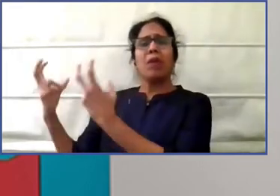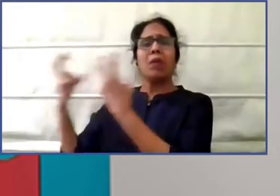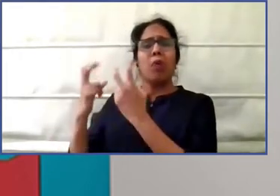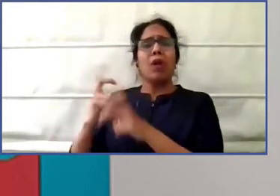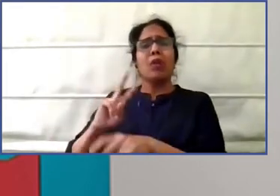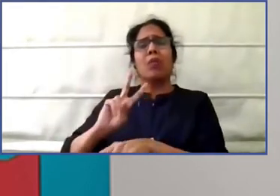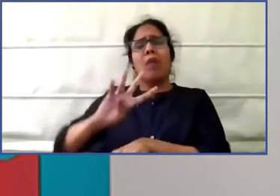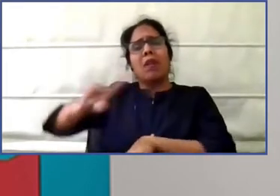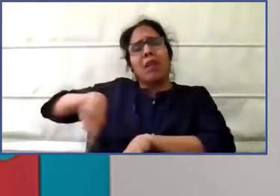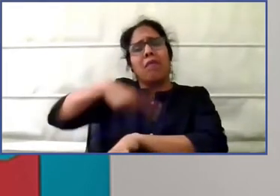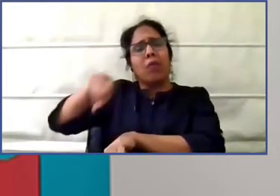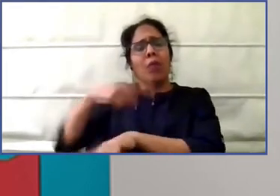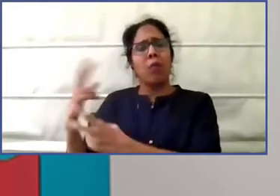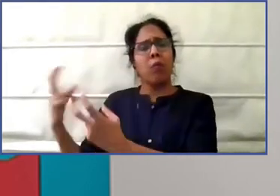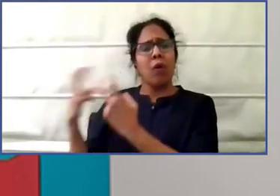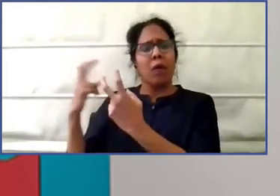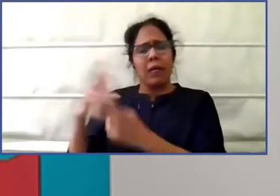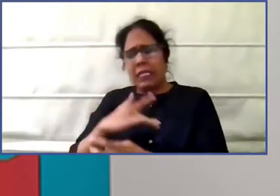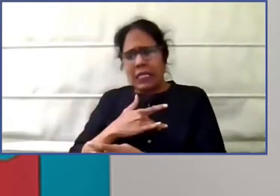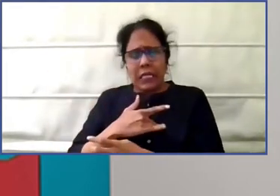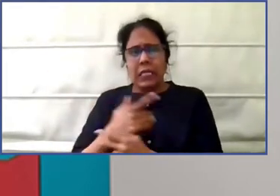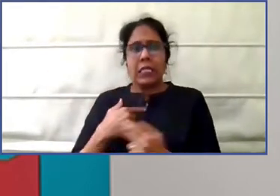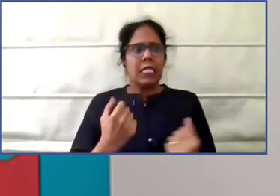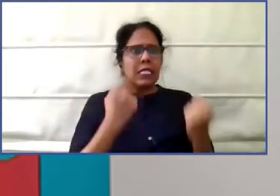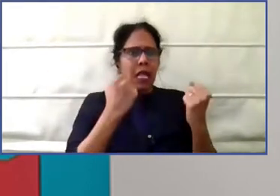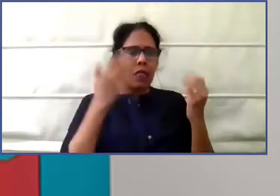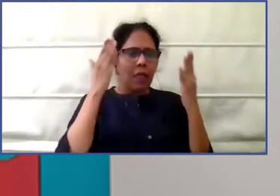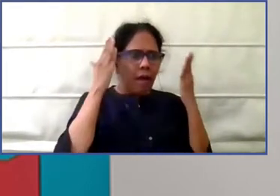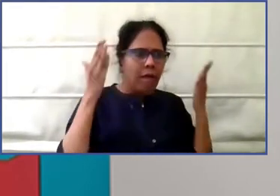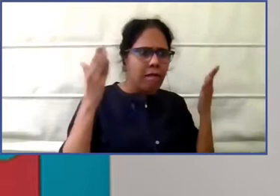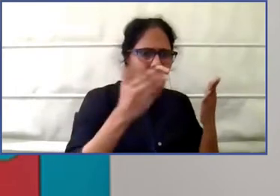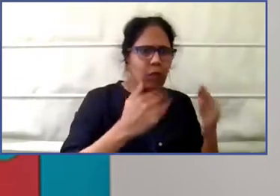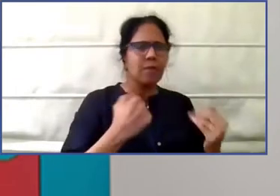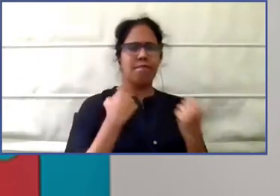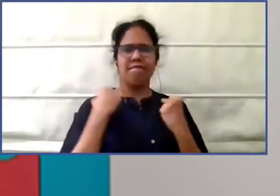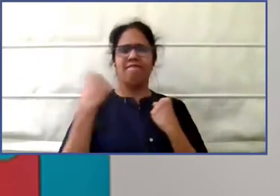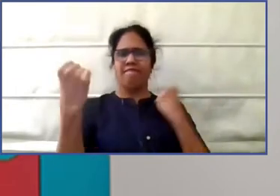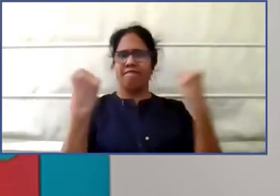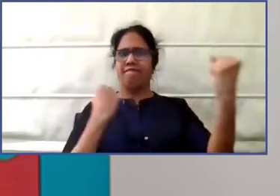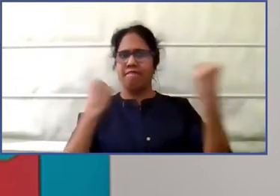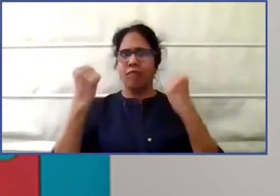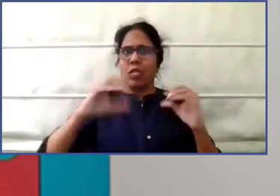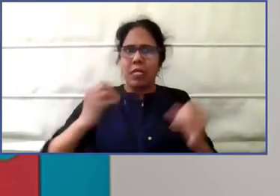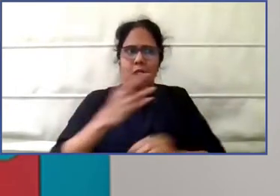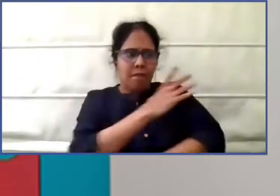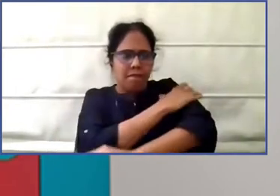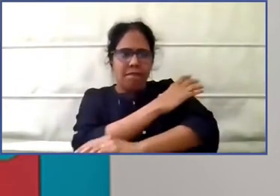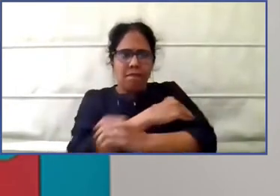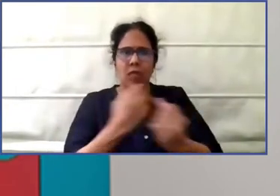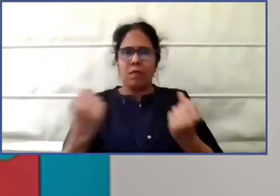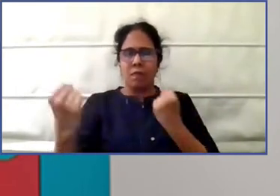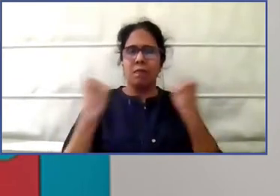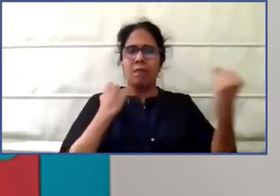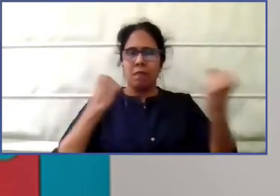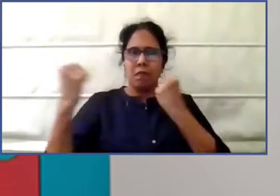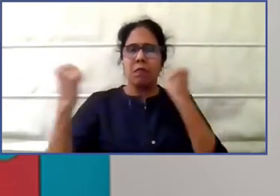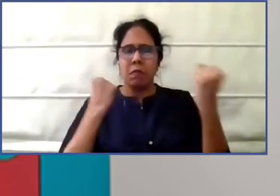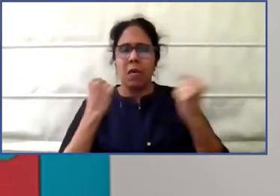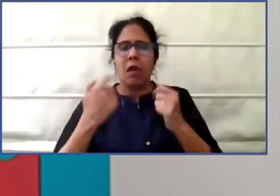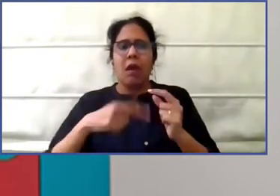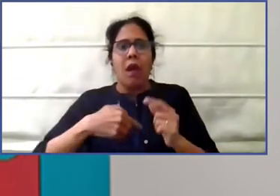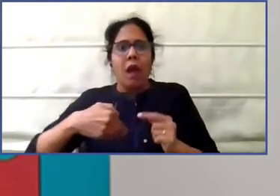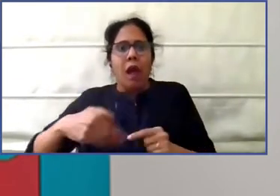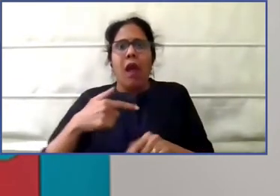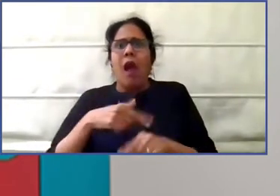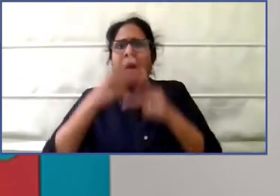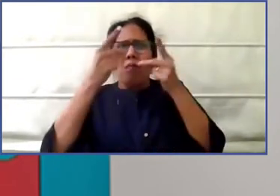I decided to work on my strengths, started working out on my upper arms very religiously. Nothing changed overnight, or